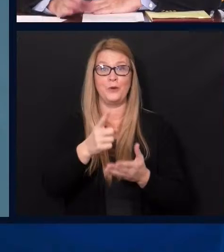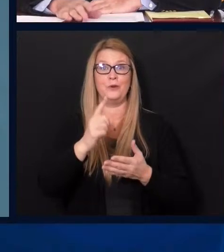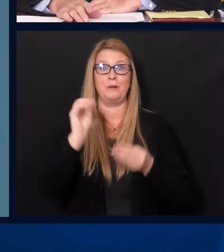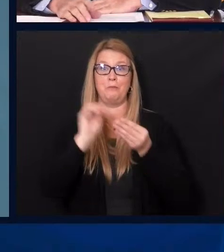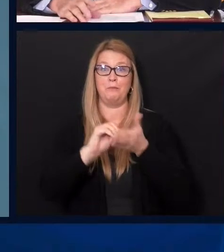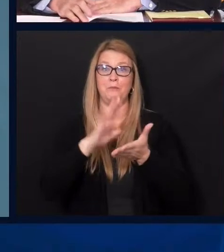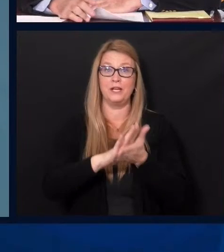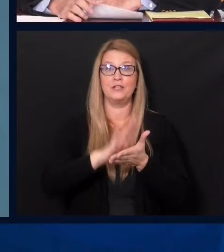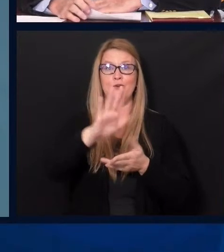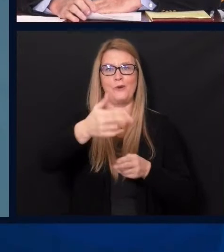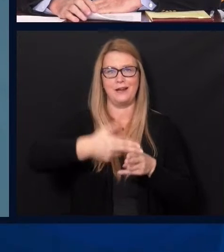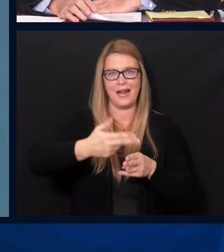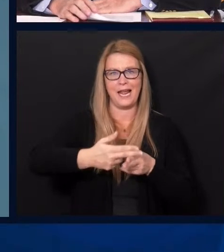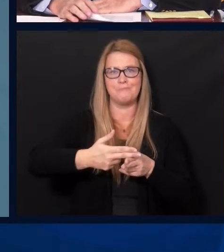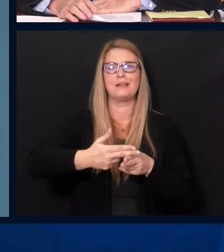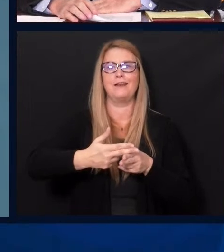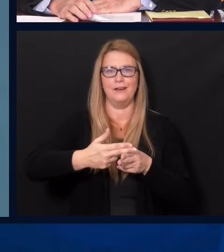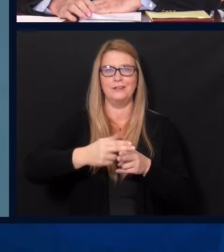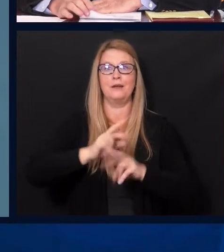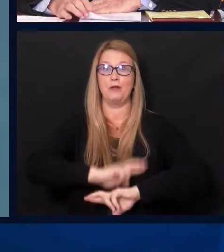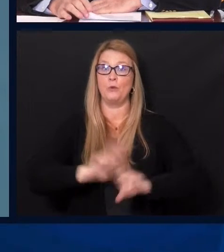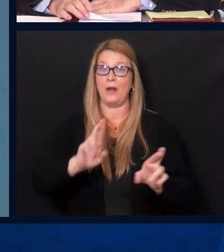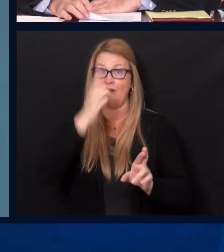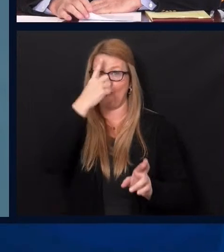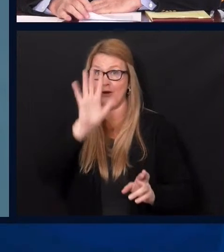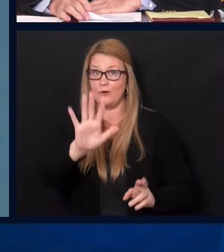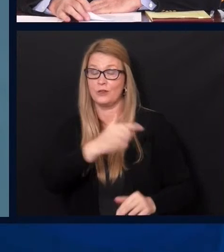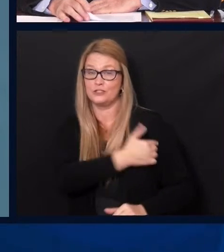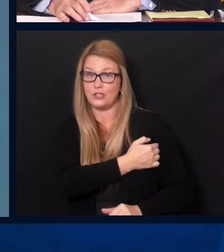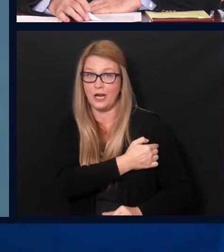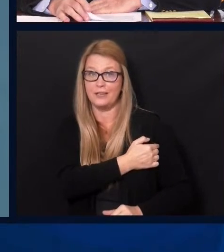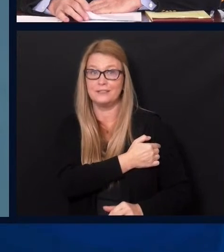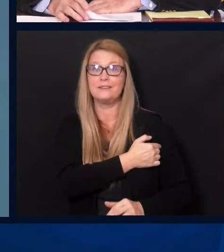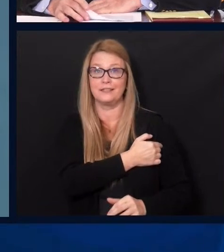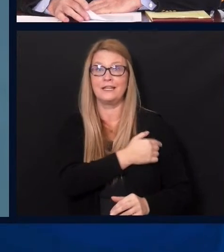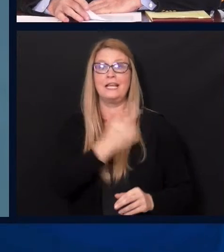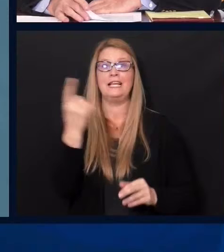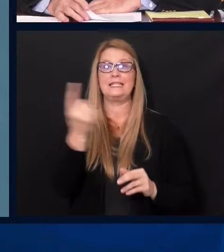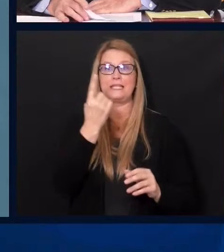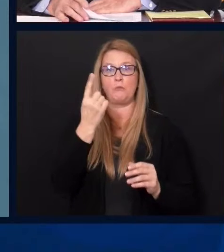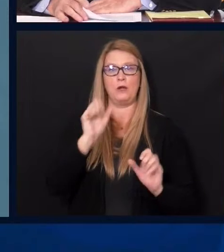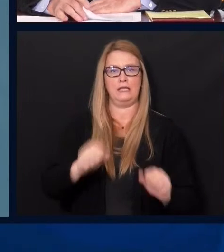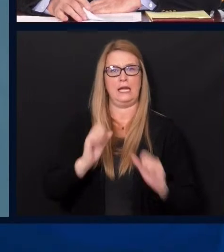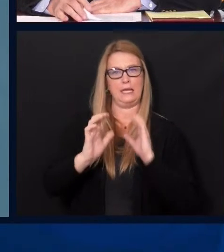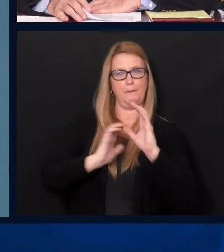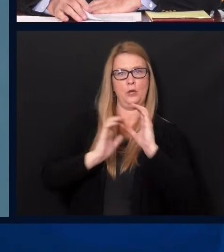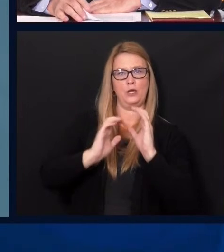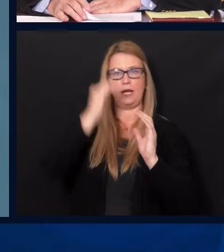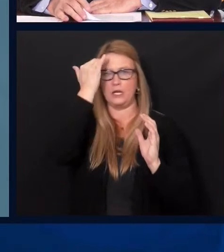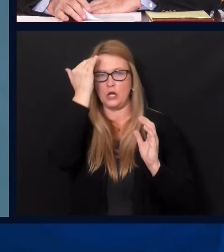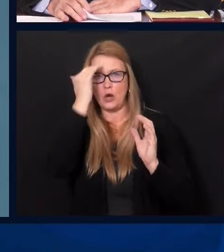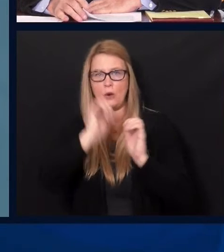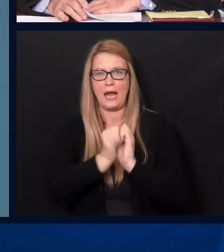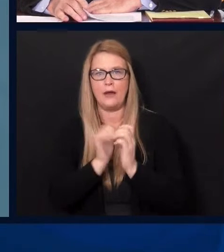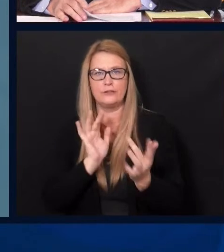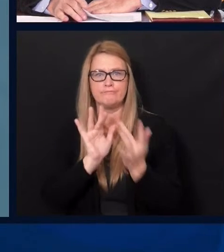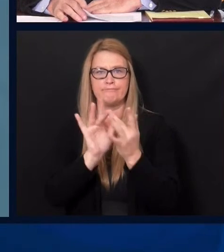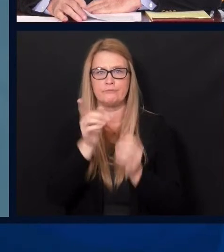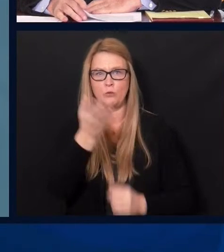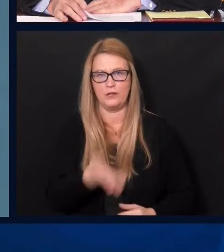get the shot when you know when and have someone communicating with you as to when that's going to happen.